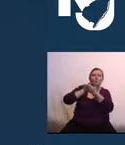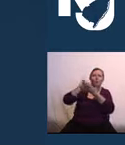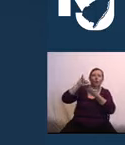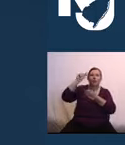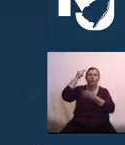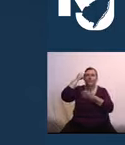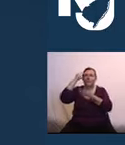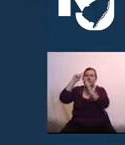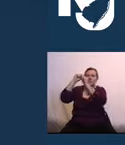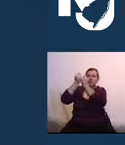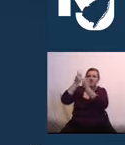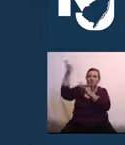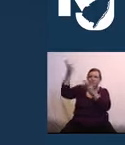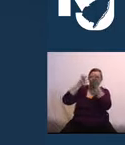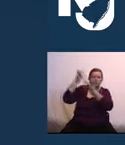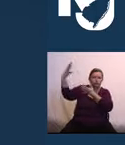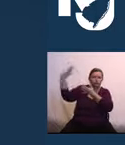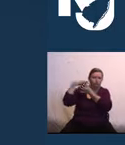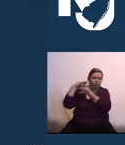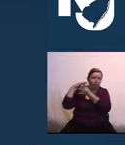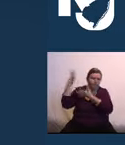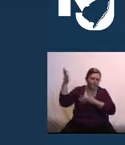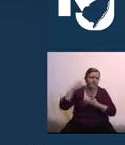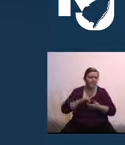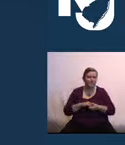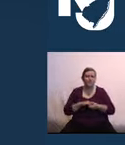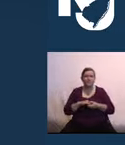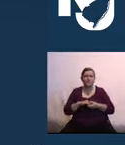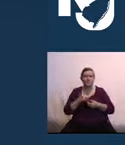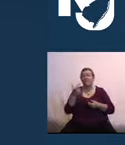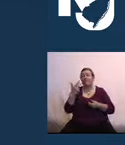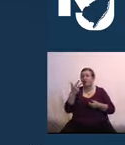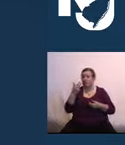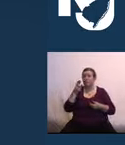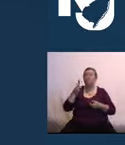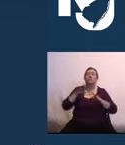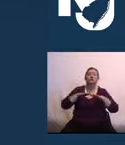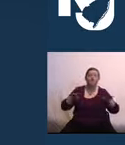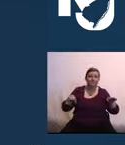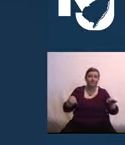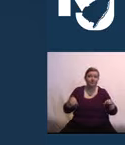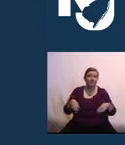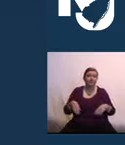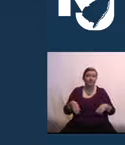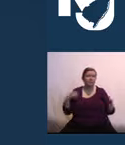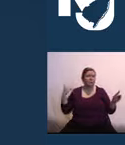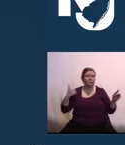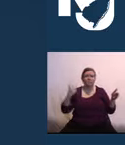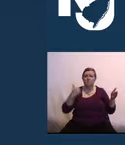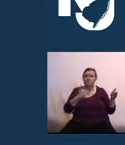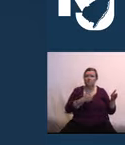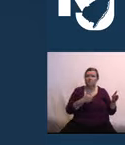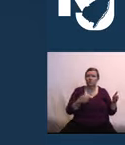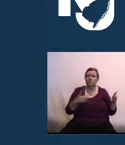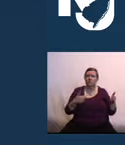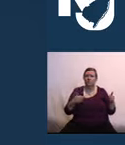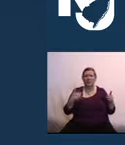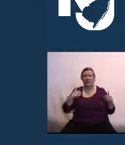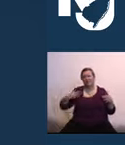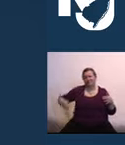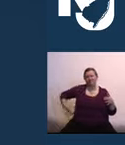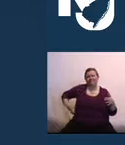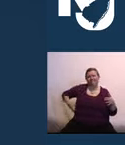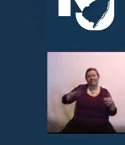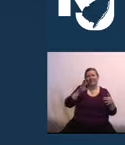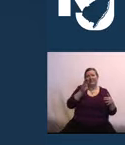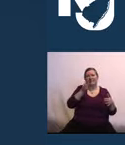3 grandchildren, Sage, Jalen, and Jordan. Even near the end of his life, battling kidney issues, he always maintained his